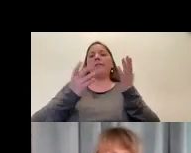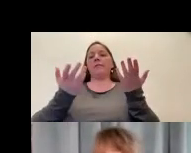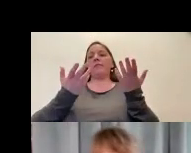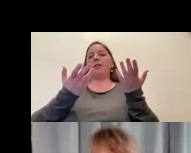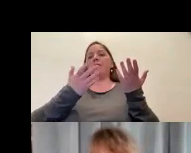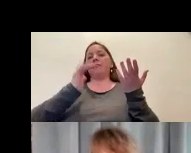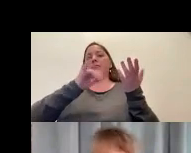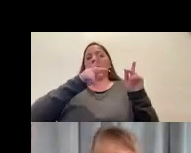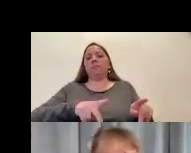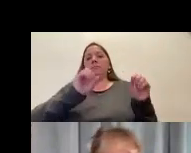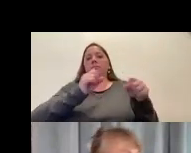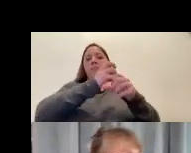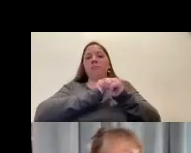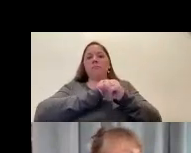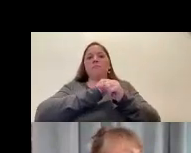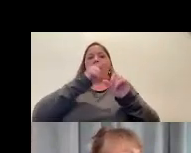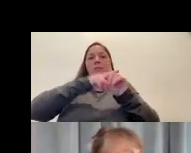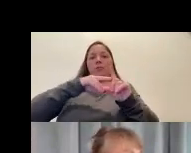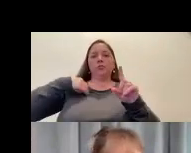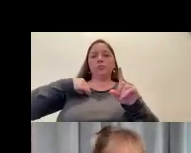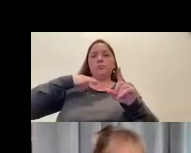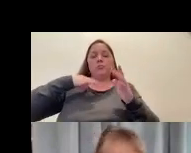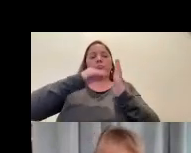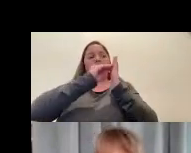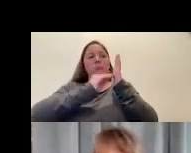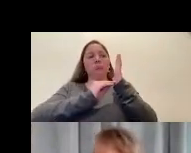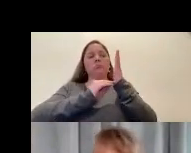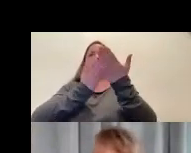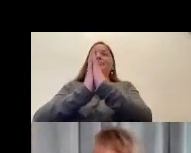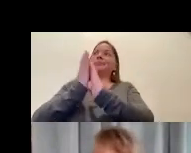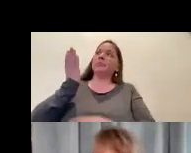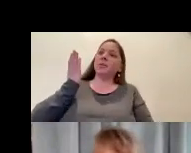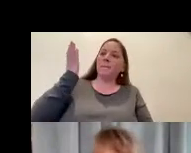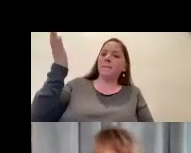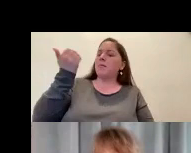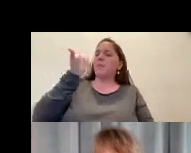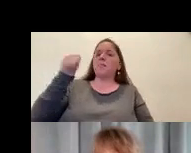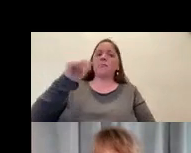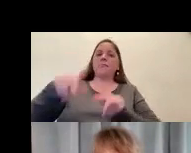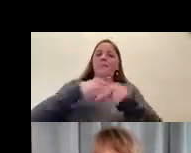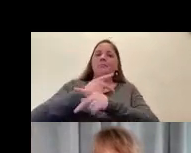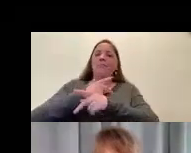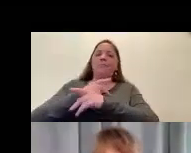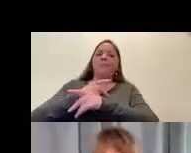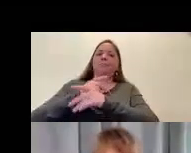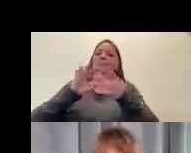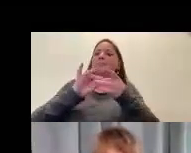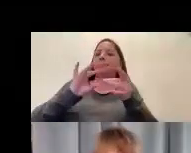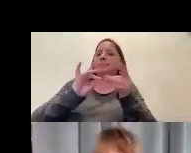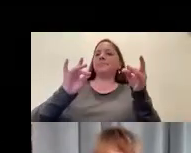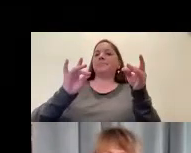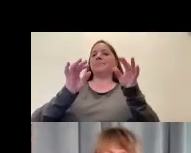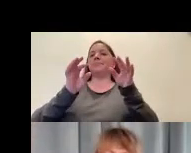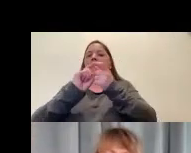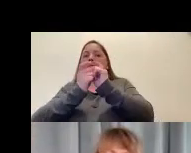receive the application, review it, and submit any other comments, corrections that might